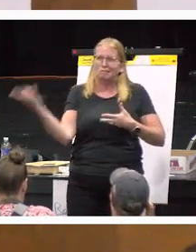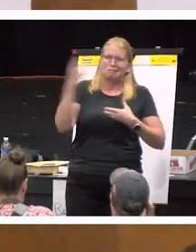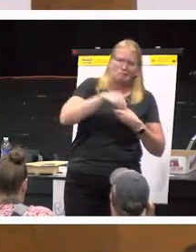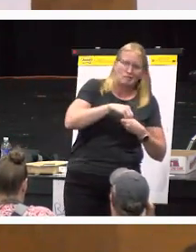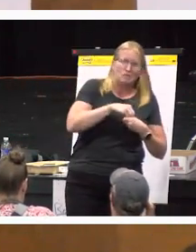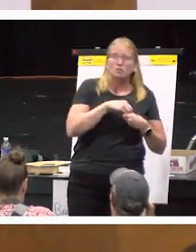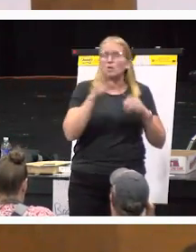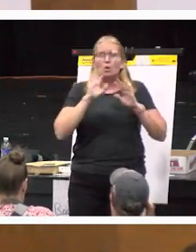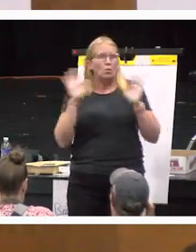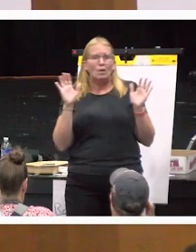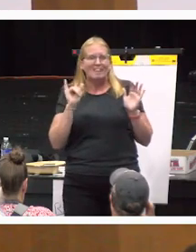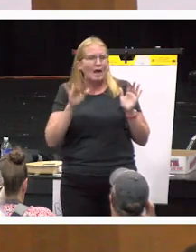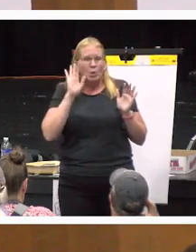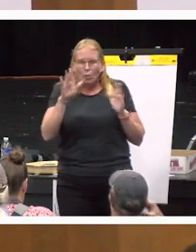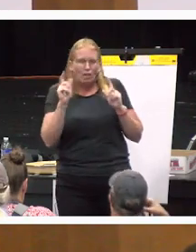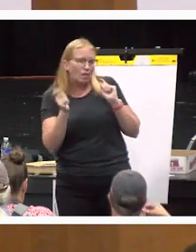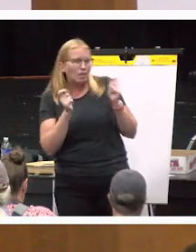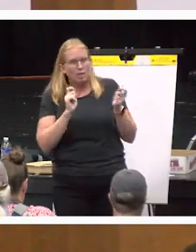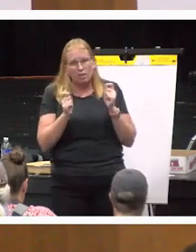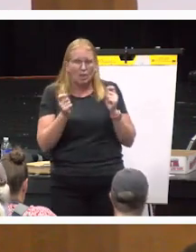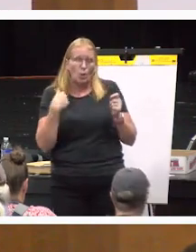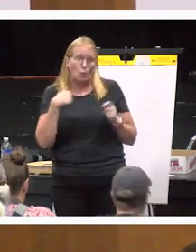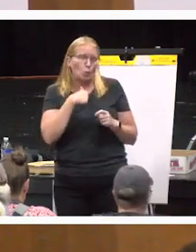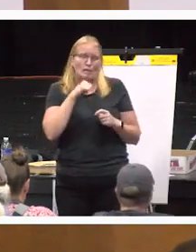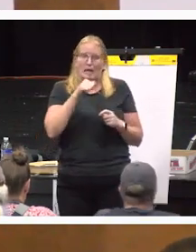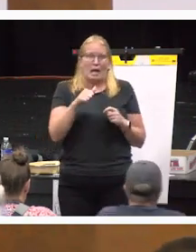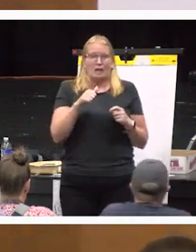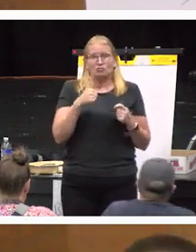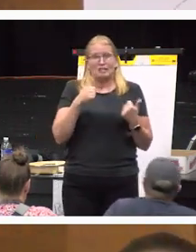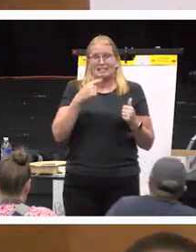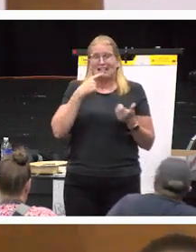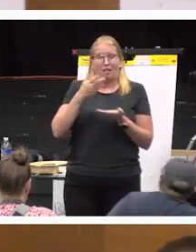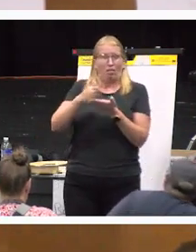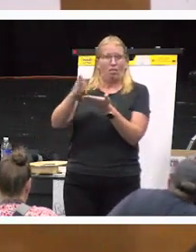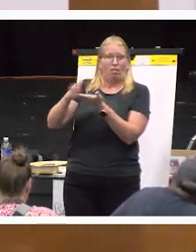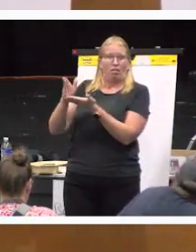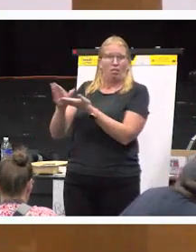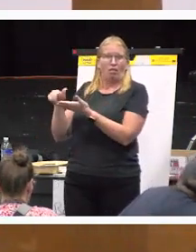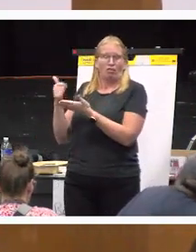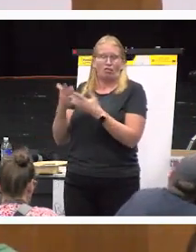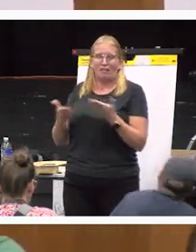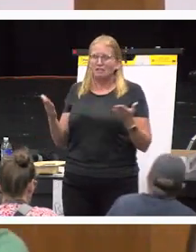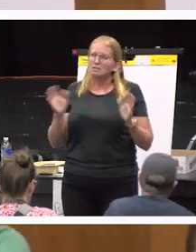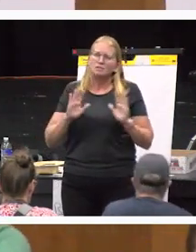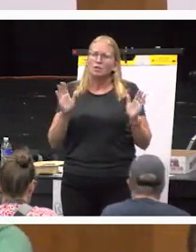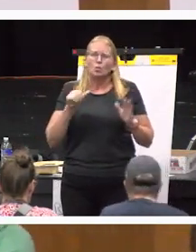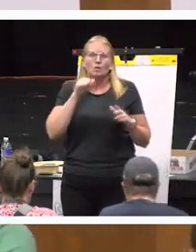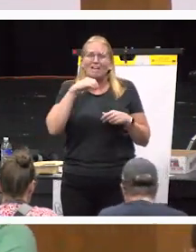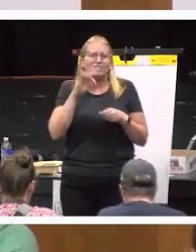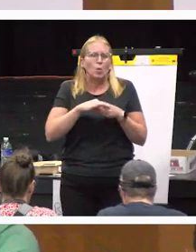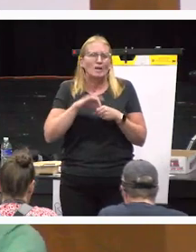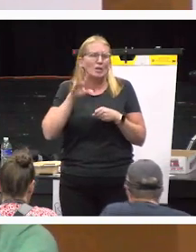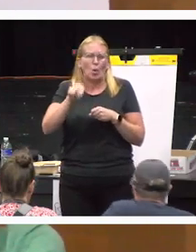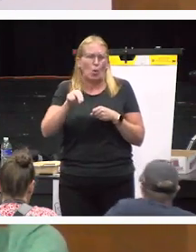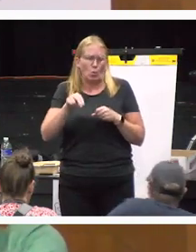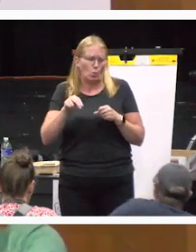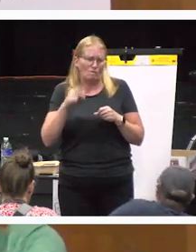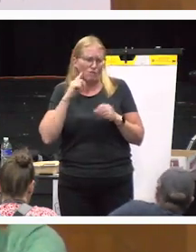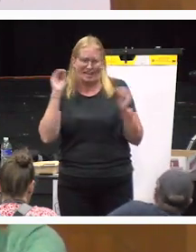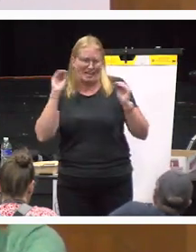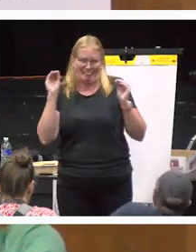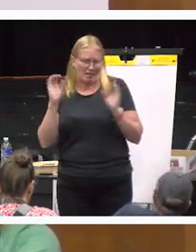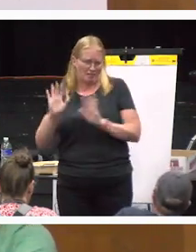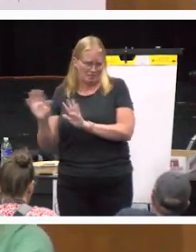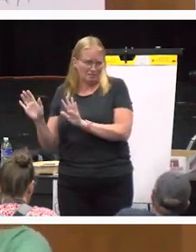making rules that prevent us from doing other things in the future. And we're not voting anything off the island. We